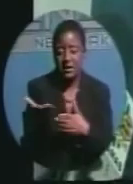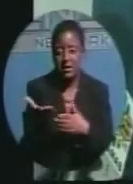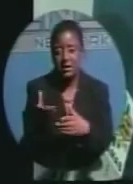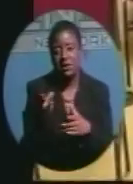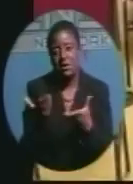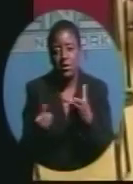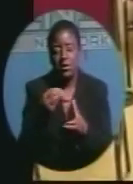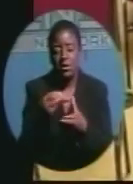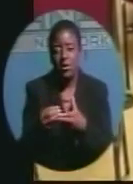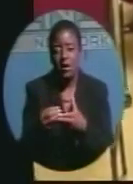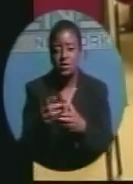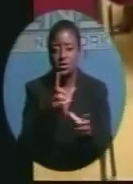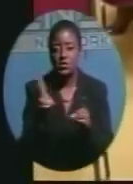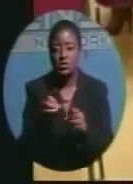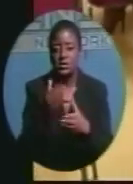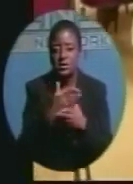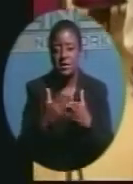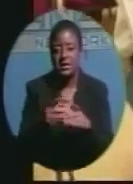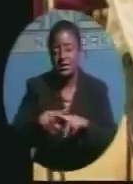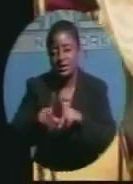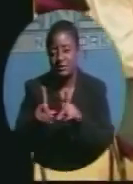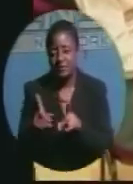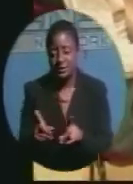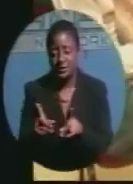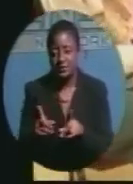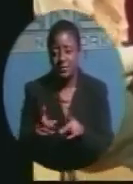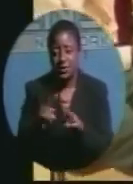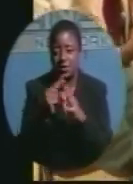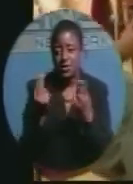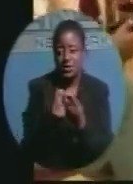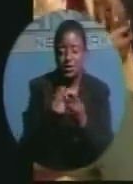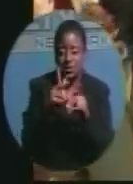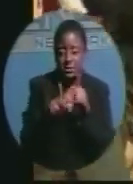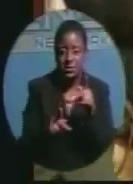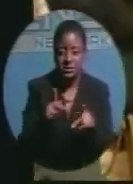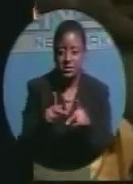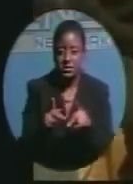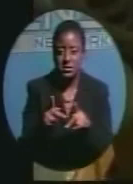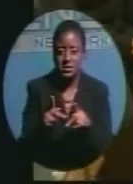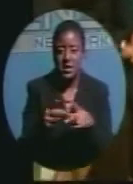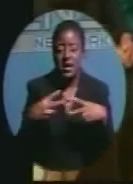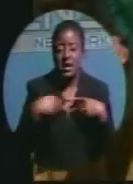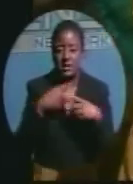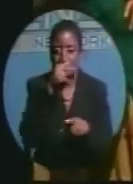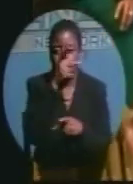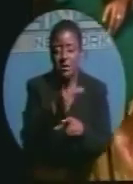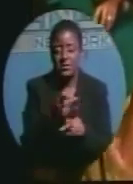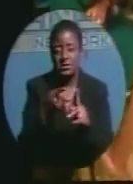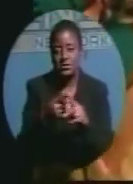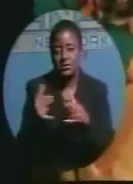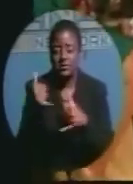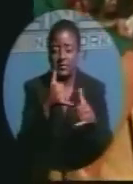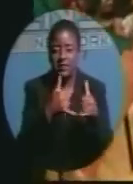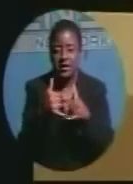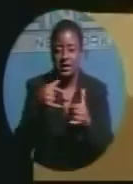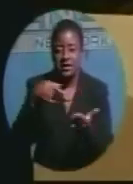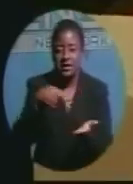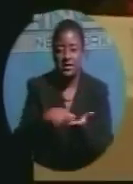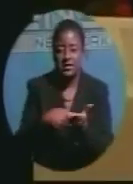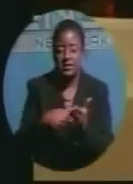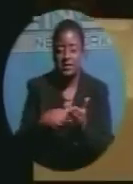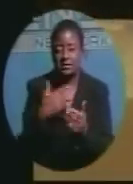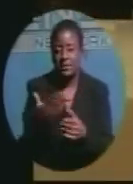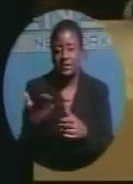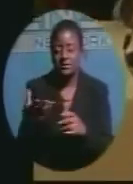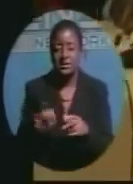don't know. Meanwhile, union officials who have garnered support from other unions have promised to fight this case until